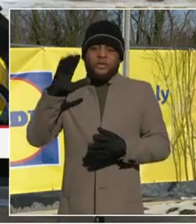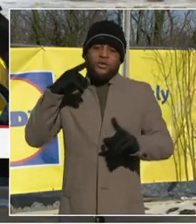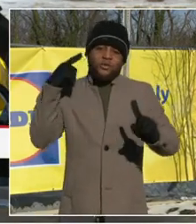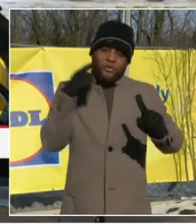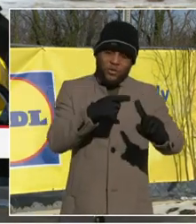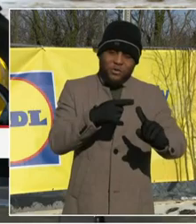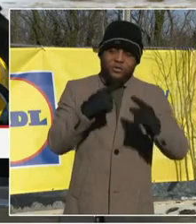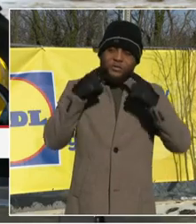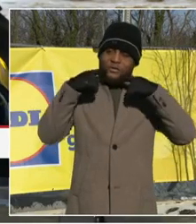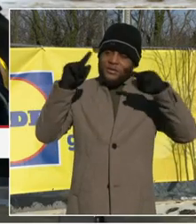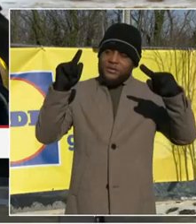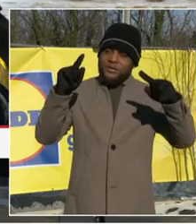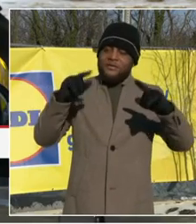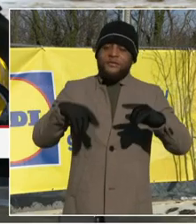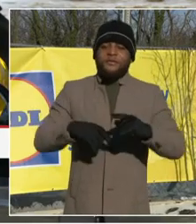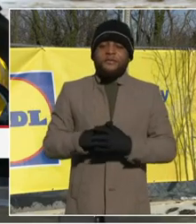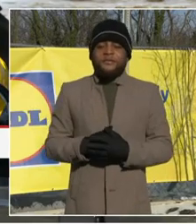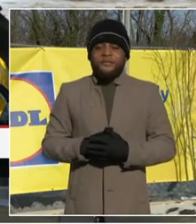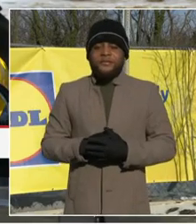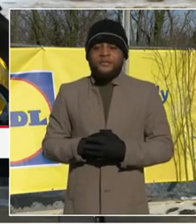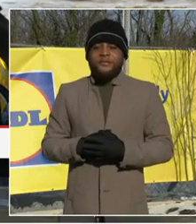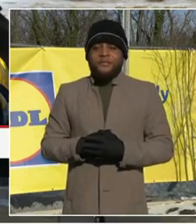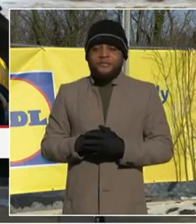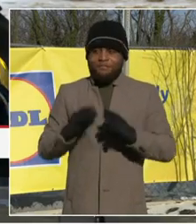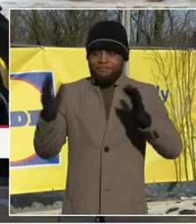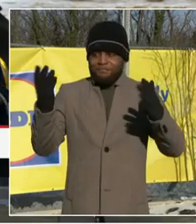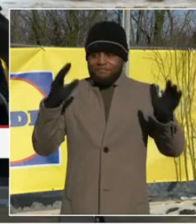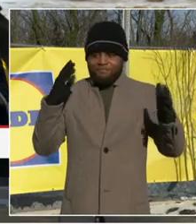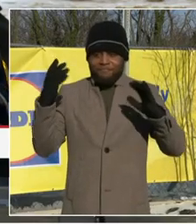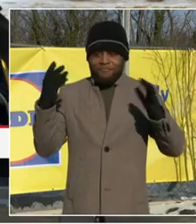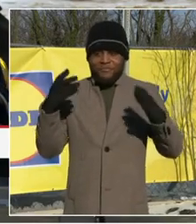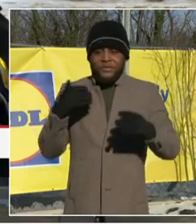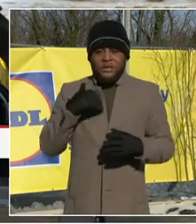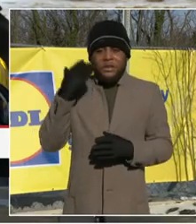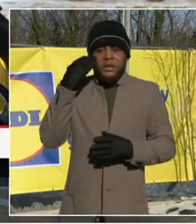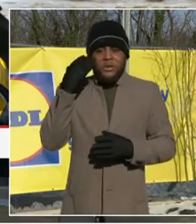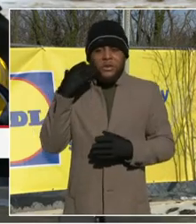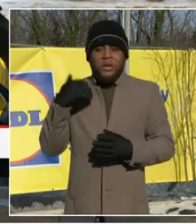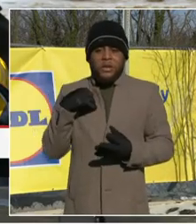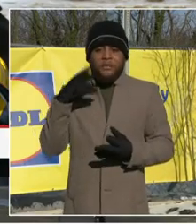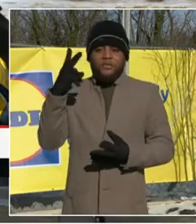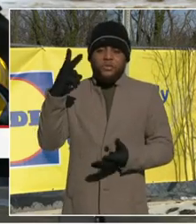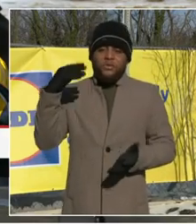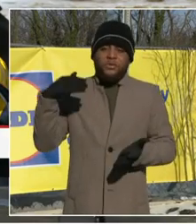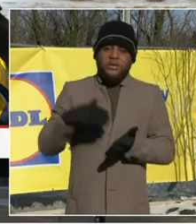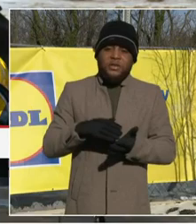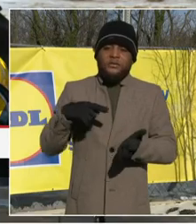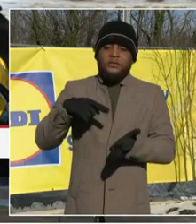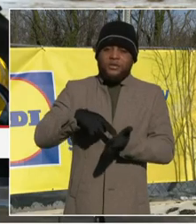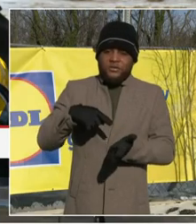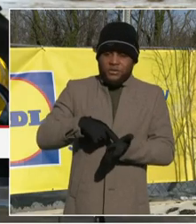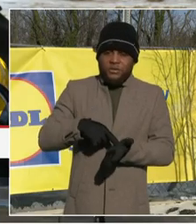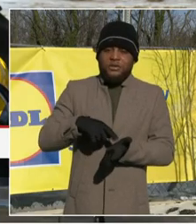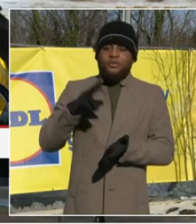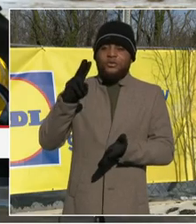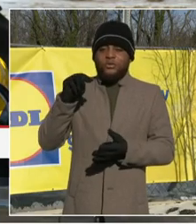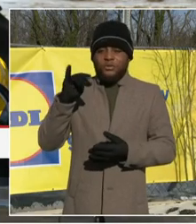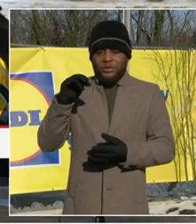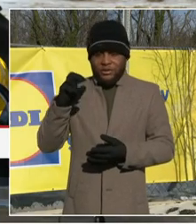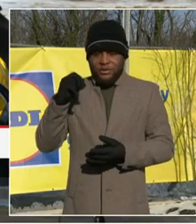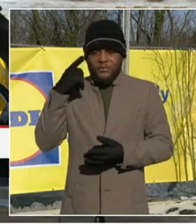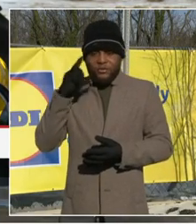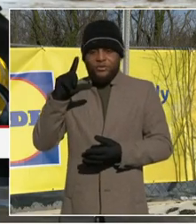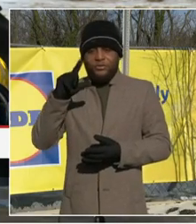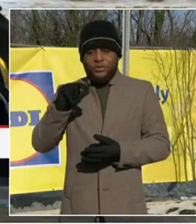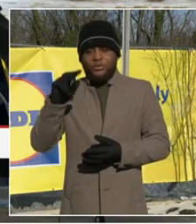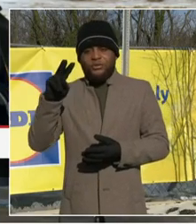And even more excited that we've also, there's a goal of 12,000 affordable units by 2025. We've produced